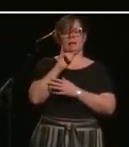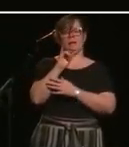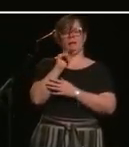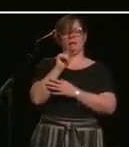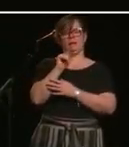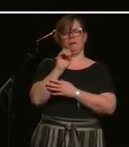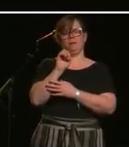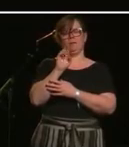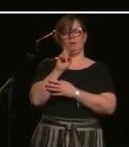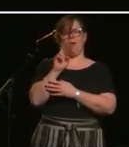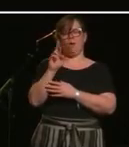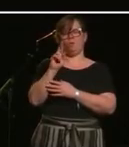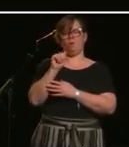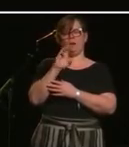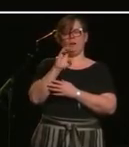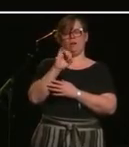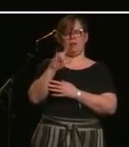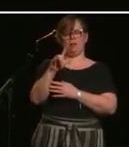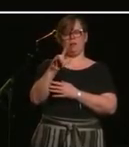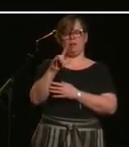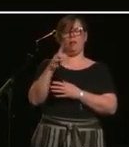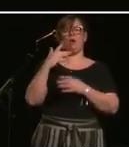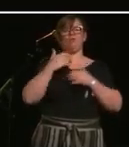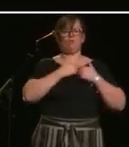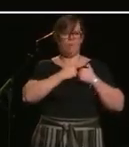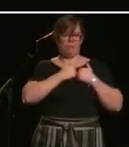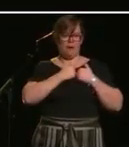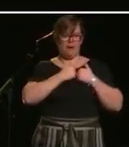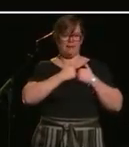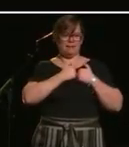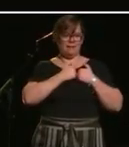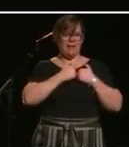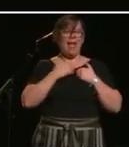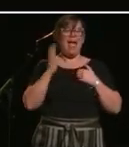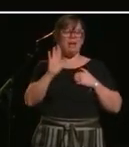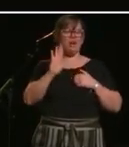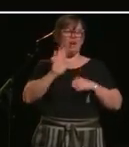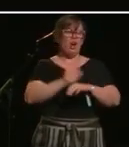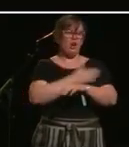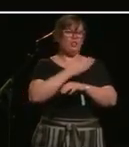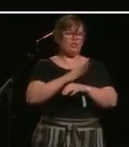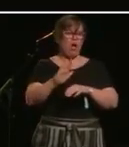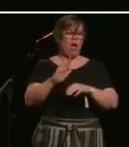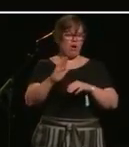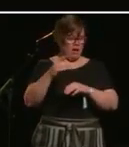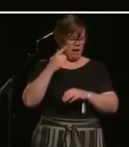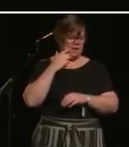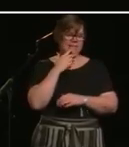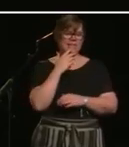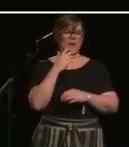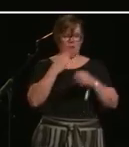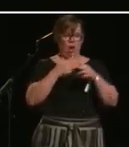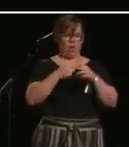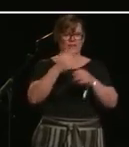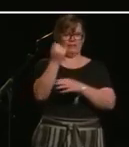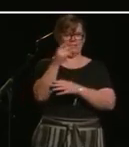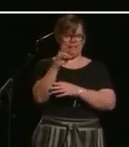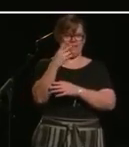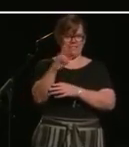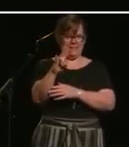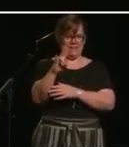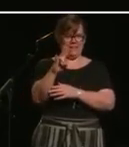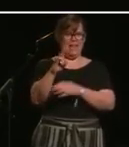song, at 17, remains the anthem for ugly duckling girls maligned by